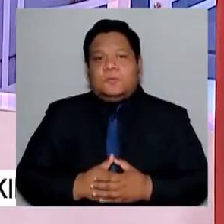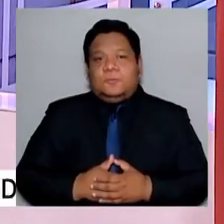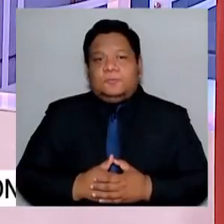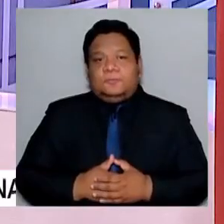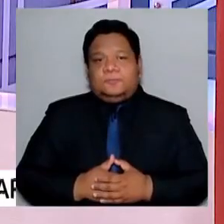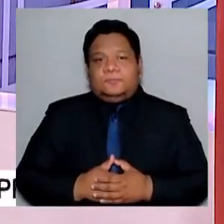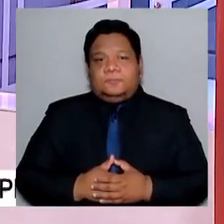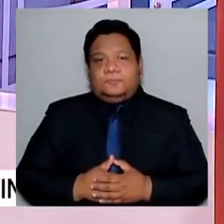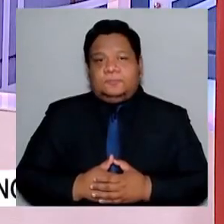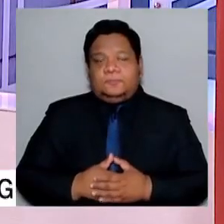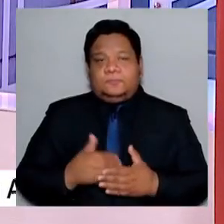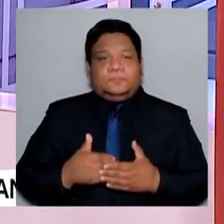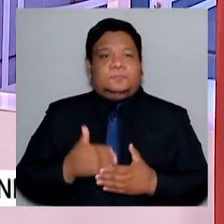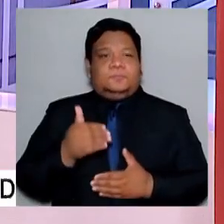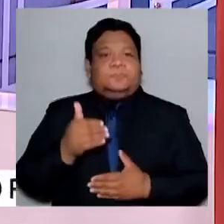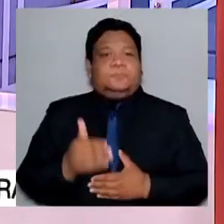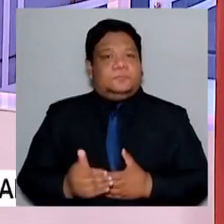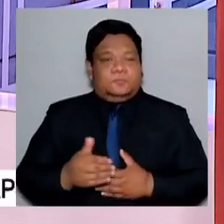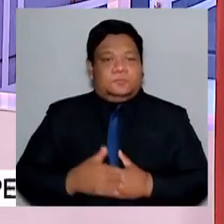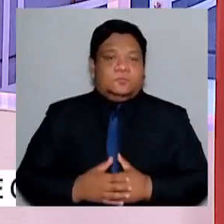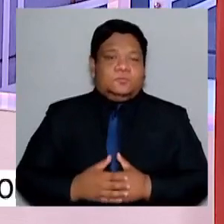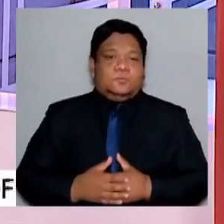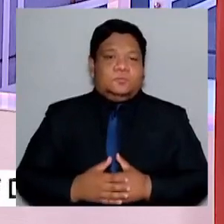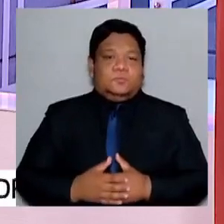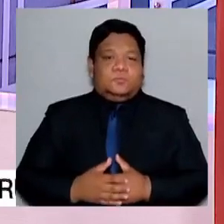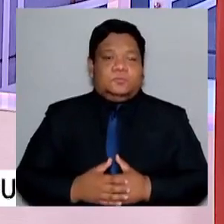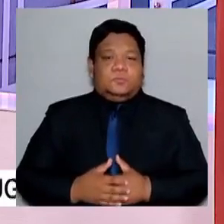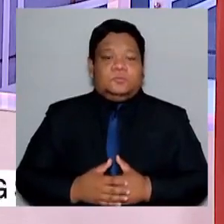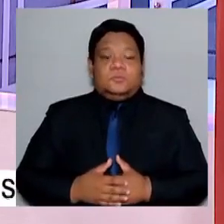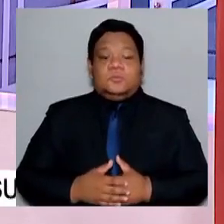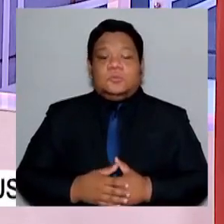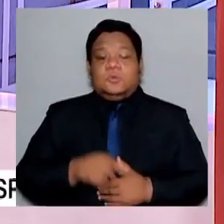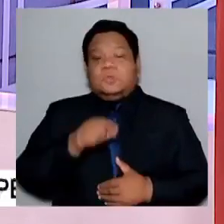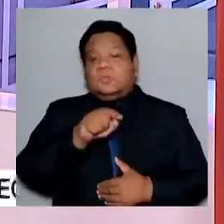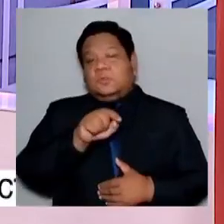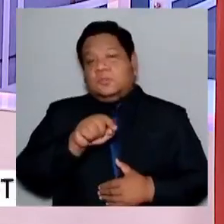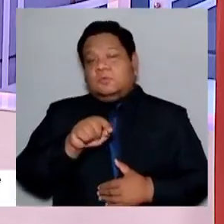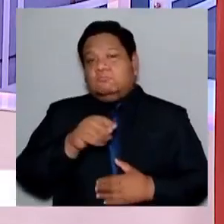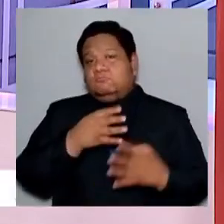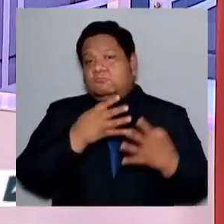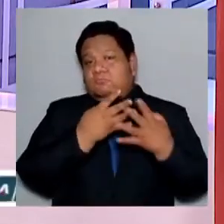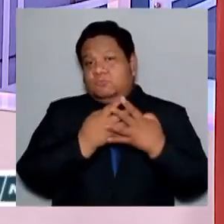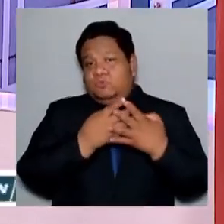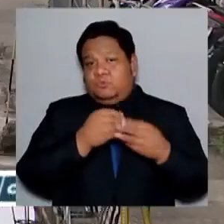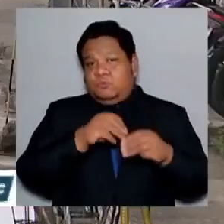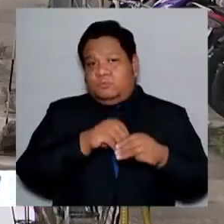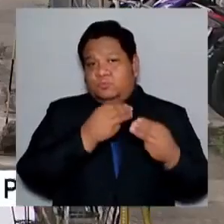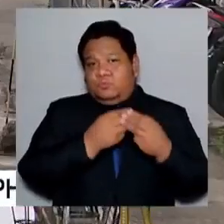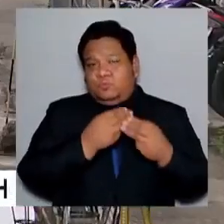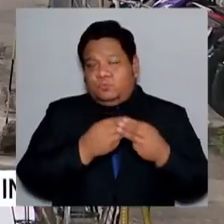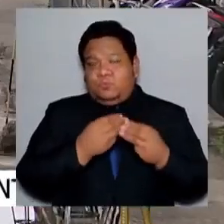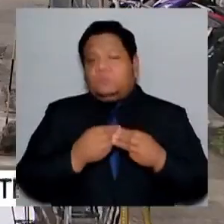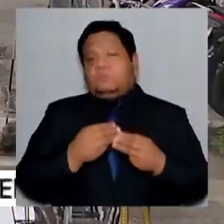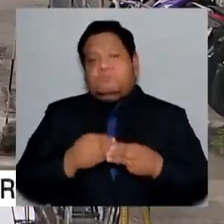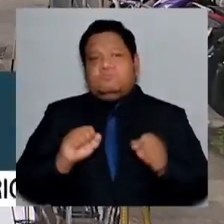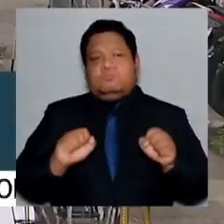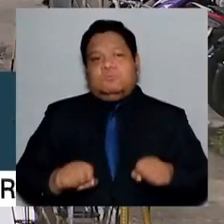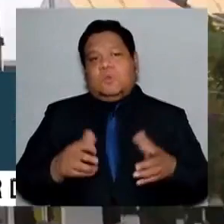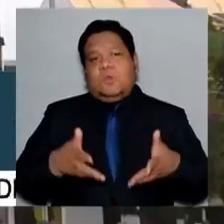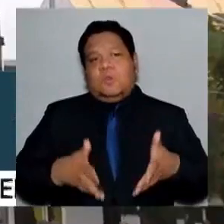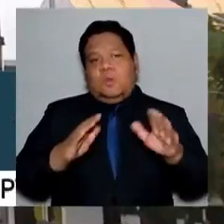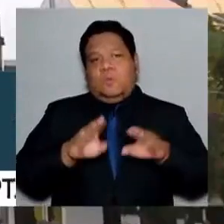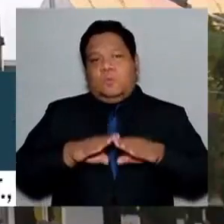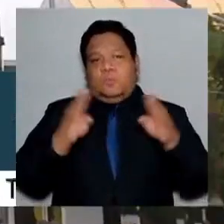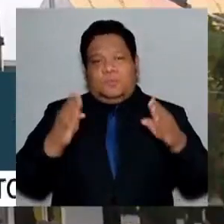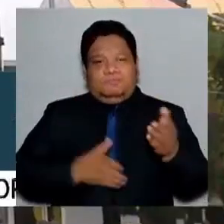Now, visitation is again allowed at the new Bilibid Prisons and Correctional Institute for Women. It was suspended for